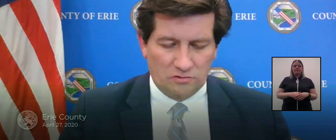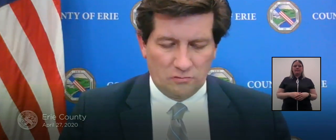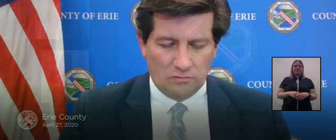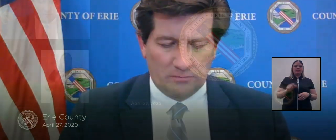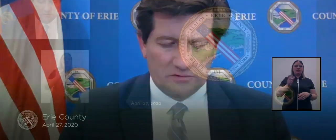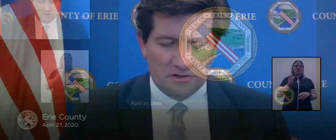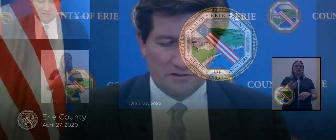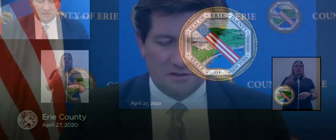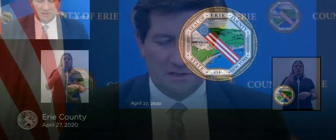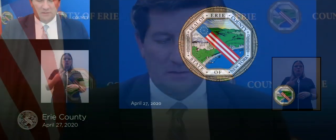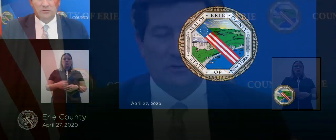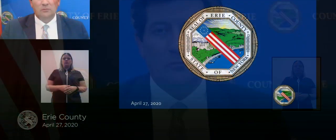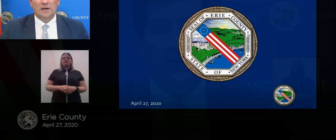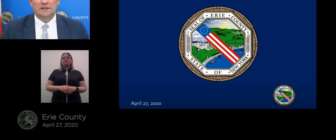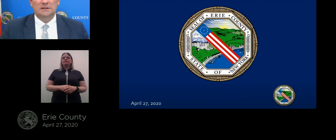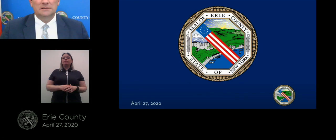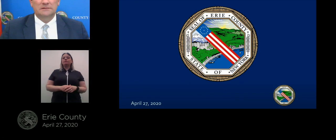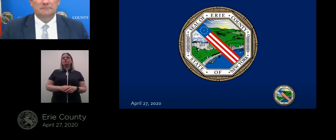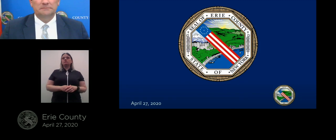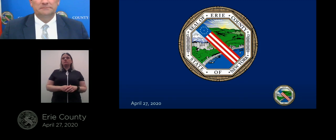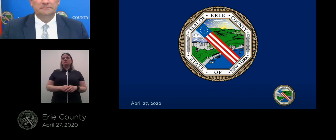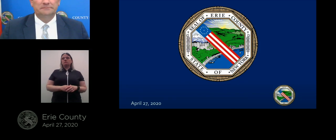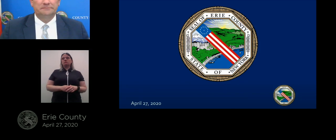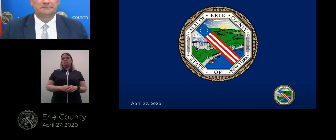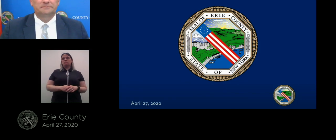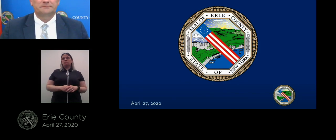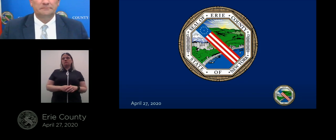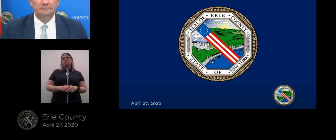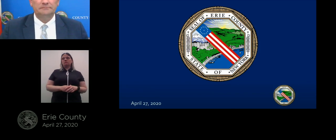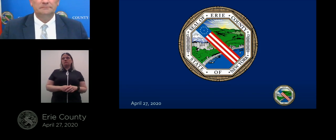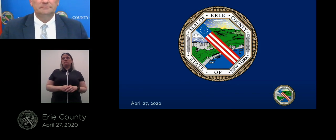Channel 2, WGRZ, Emily Watkins.